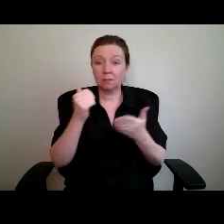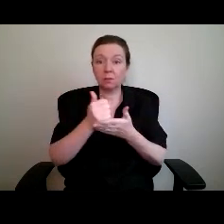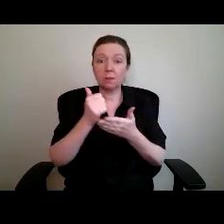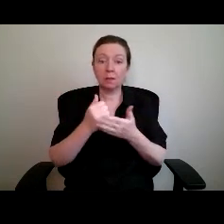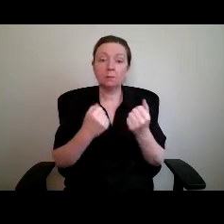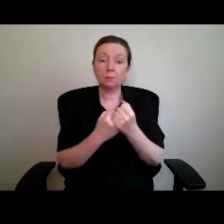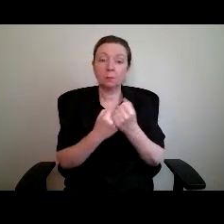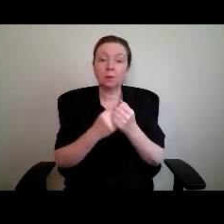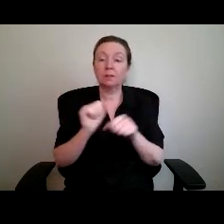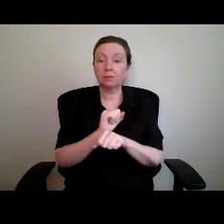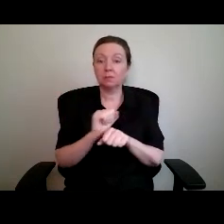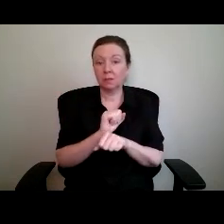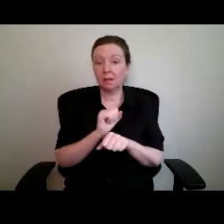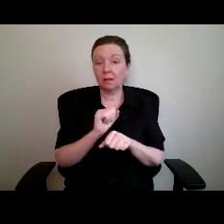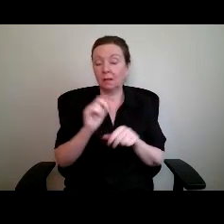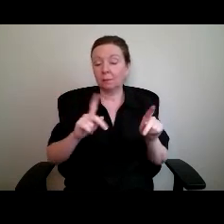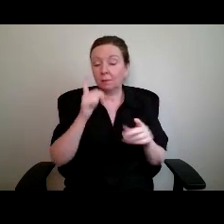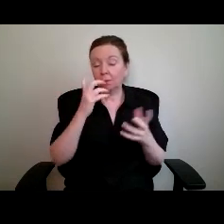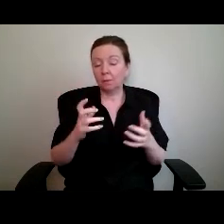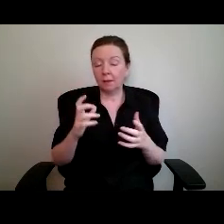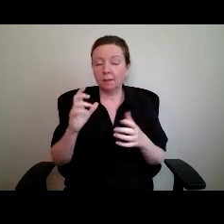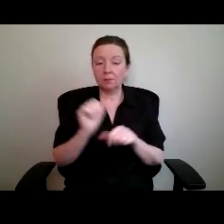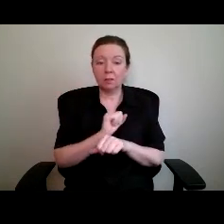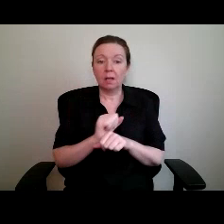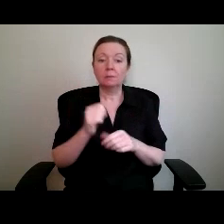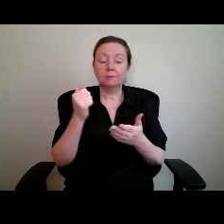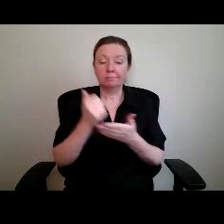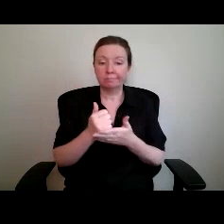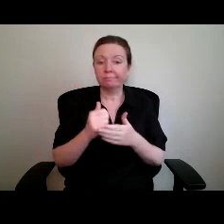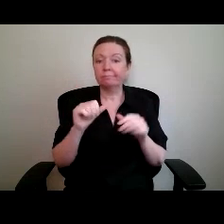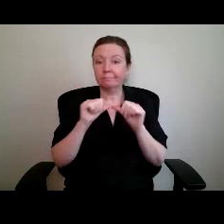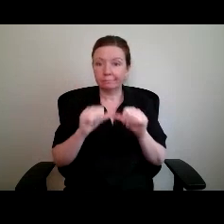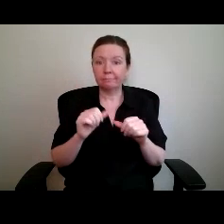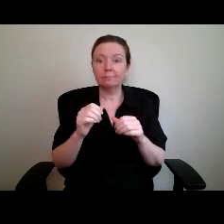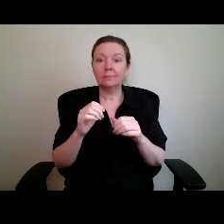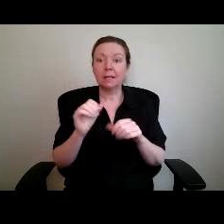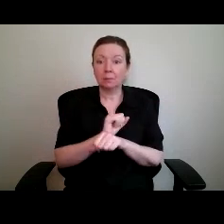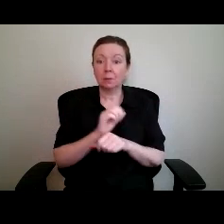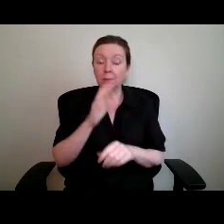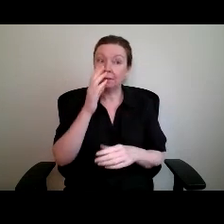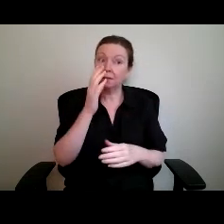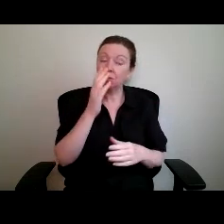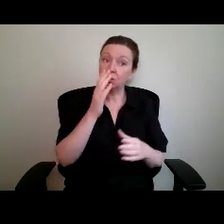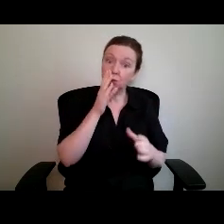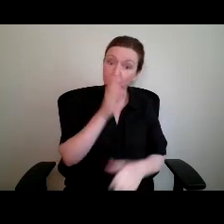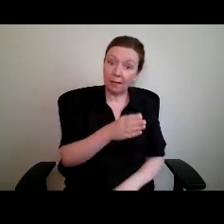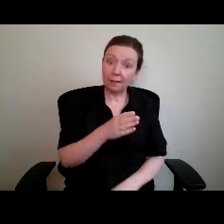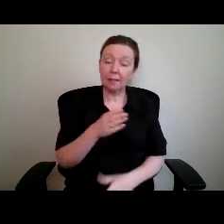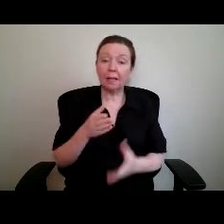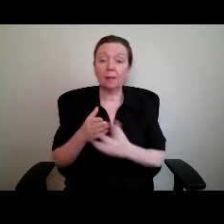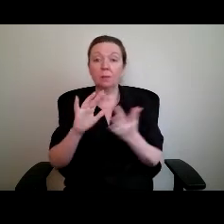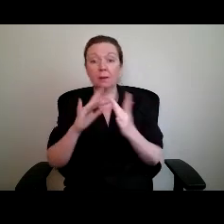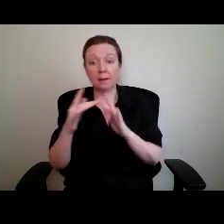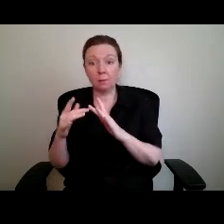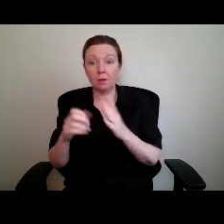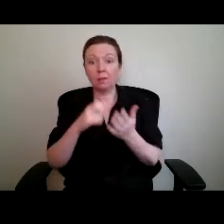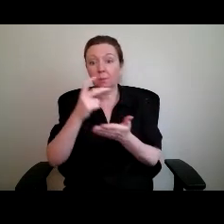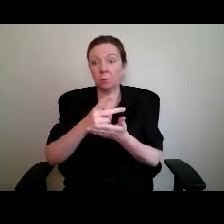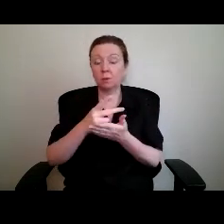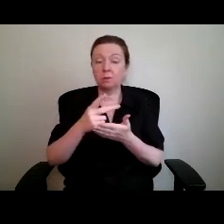job seekers with disabilities to obtain and maintain employment, both directly and through a network of approved